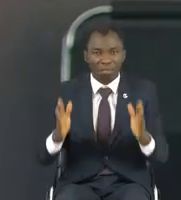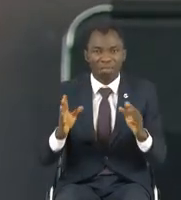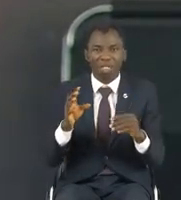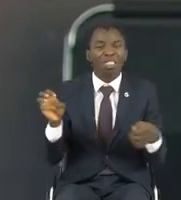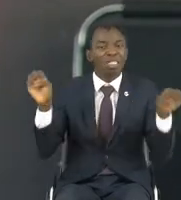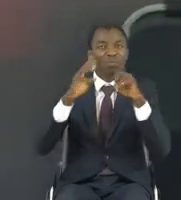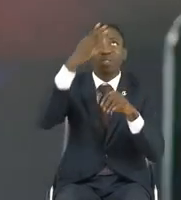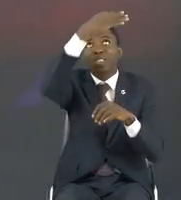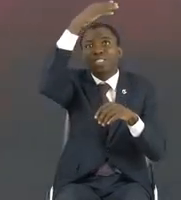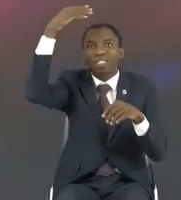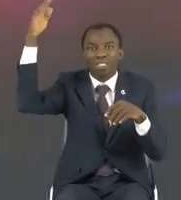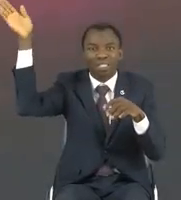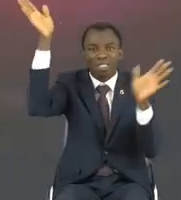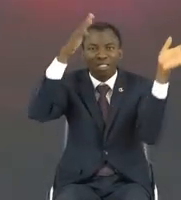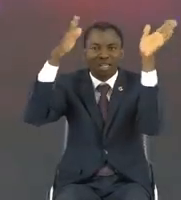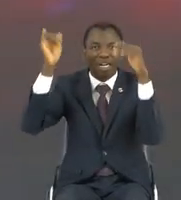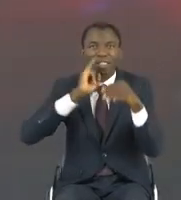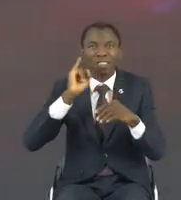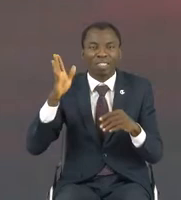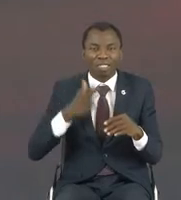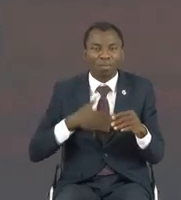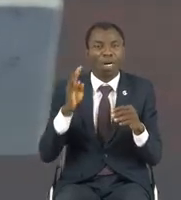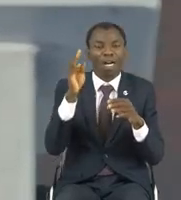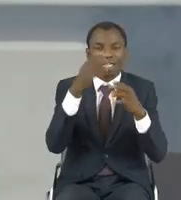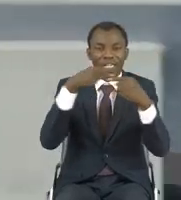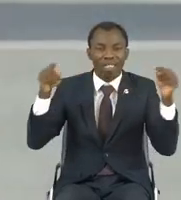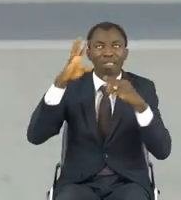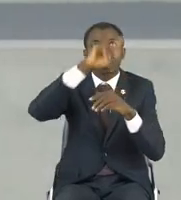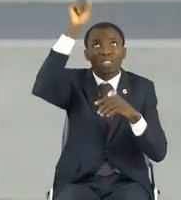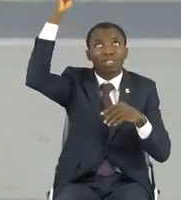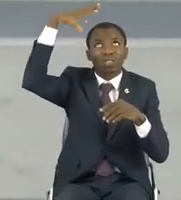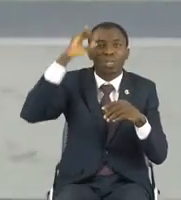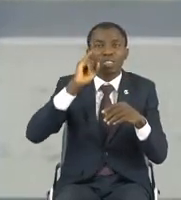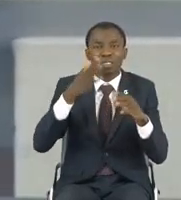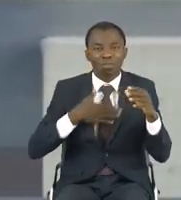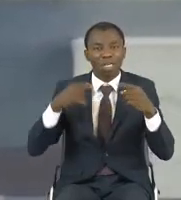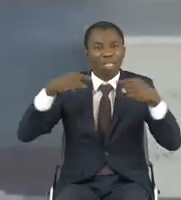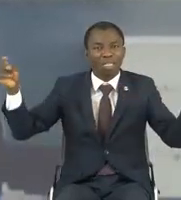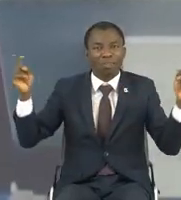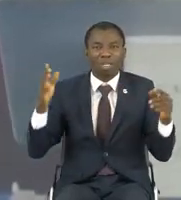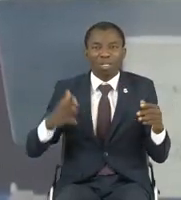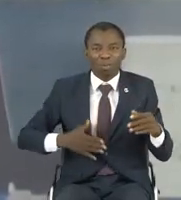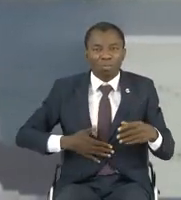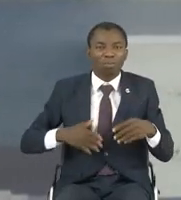is my enemy, the rain my enemy, the sunshine my enemy, my relatives my enemy. Hey, wait